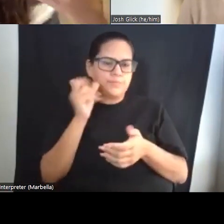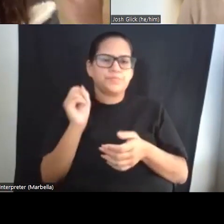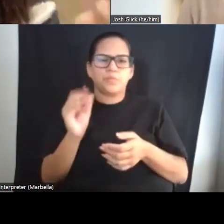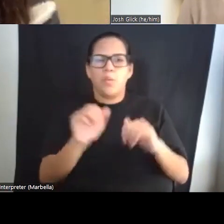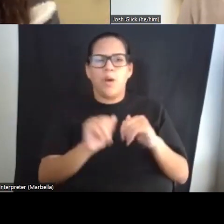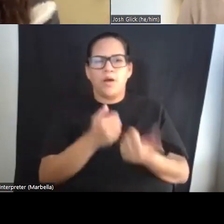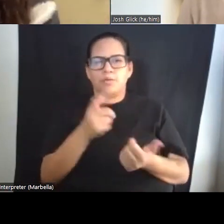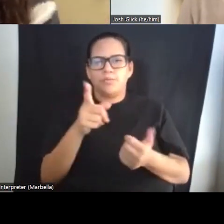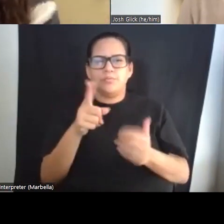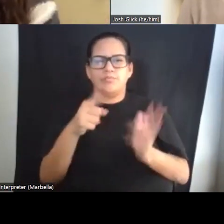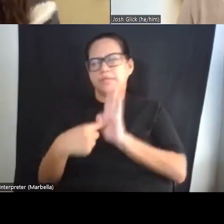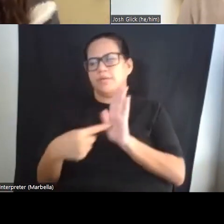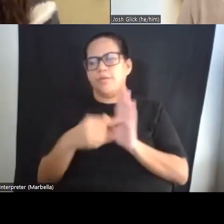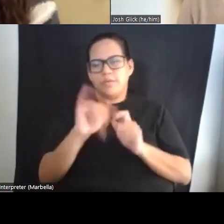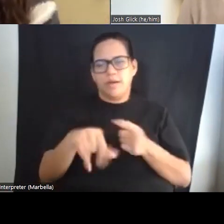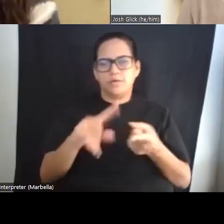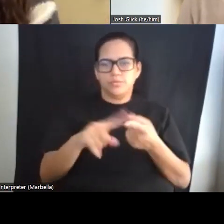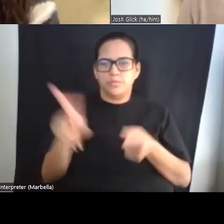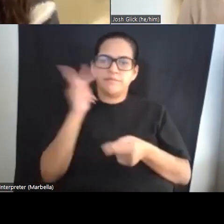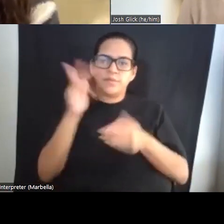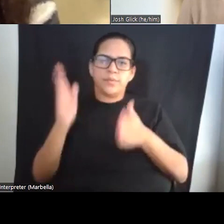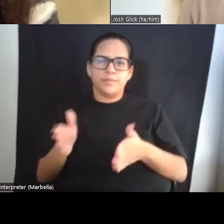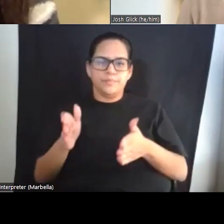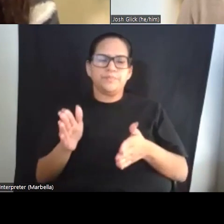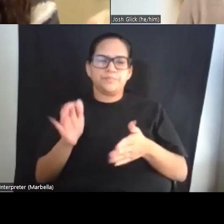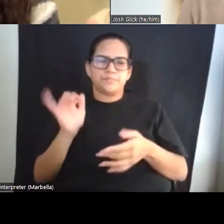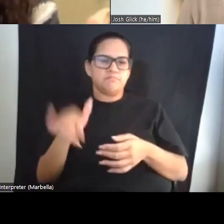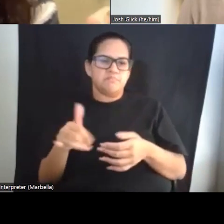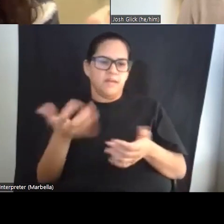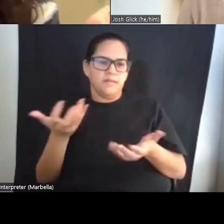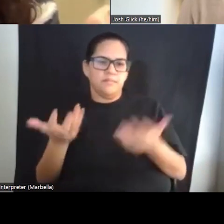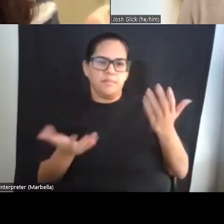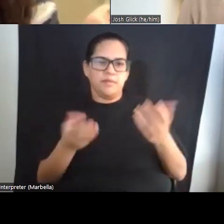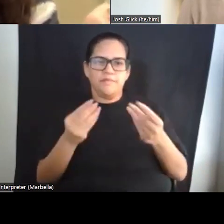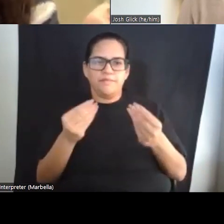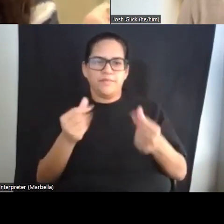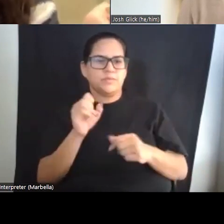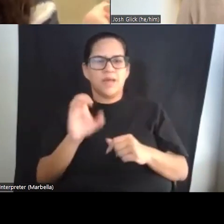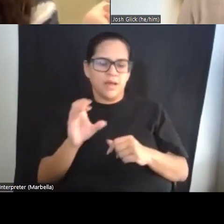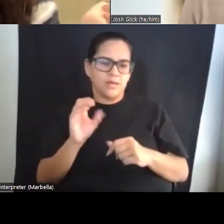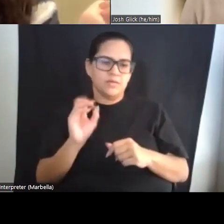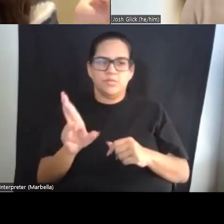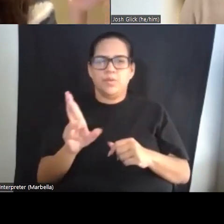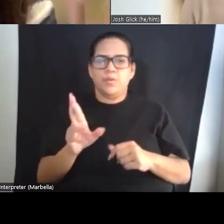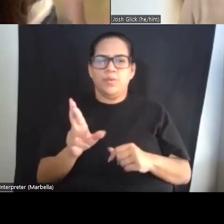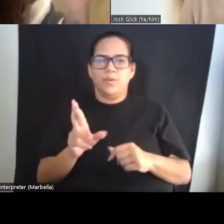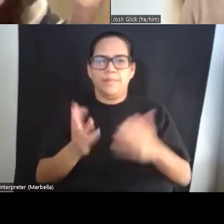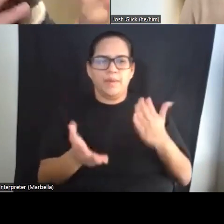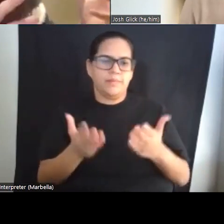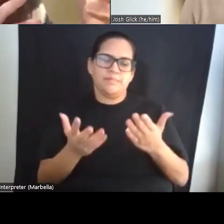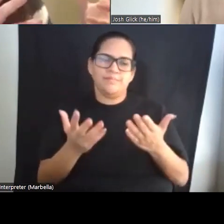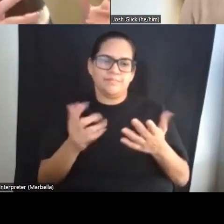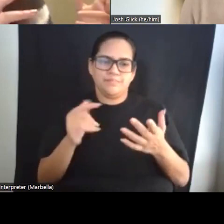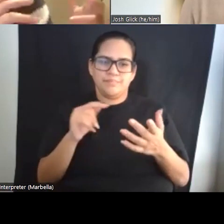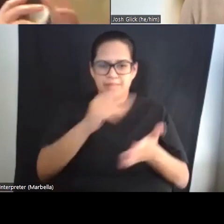do you signal that to a viewer that is just like maybe a few seconds, or maybe is this